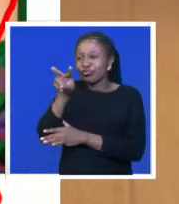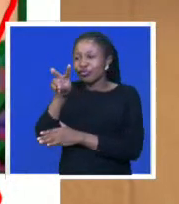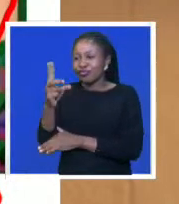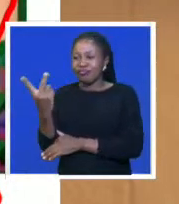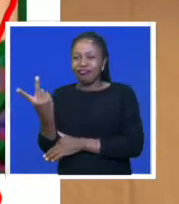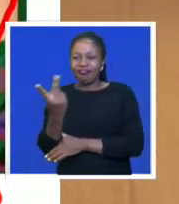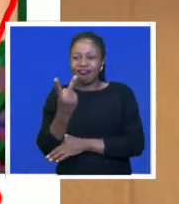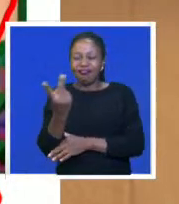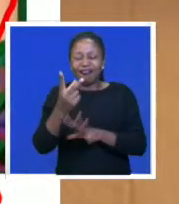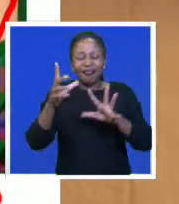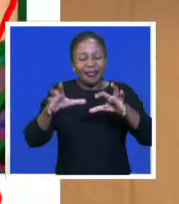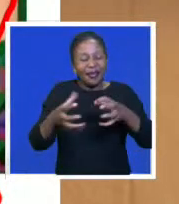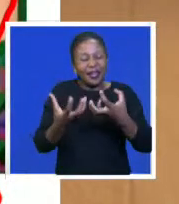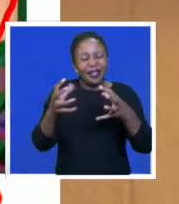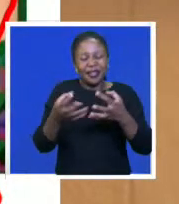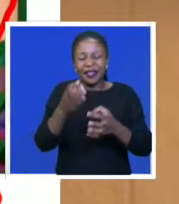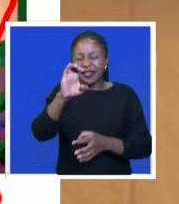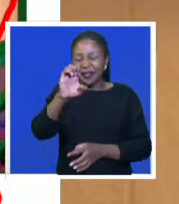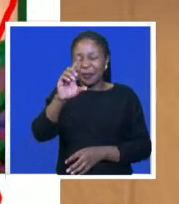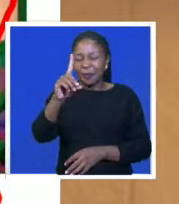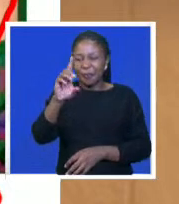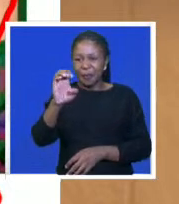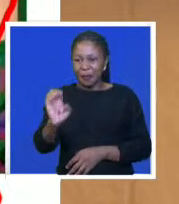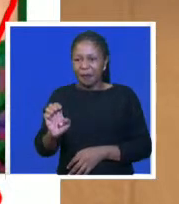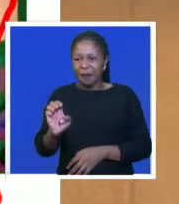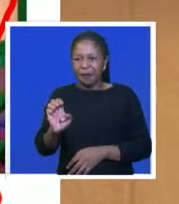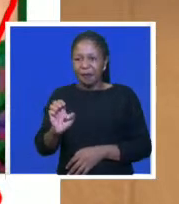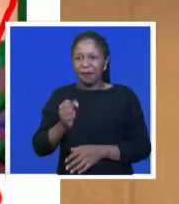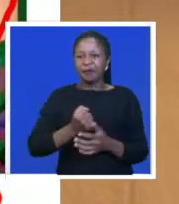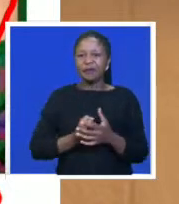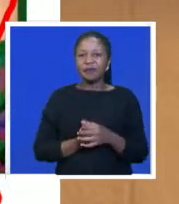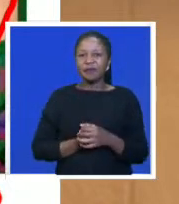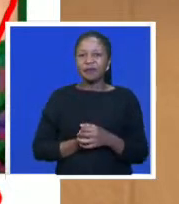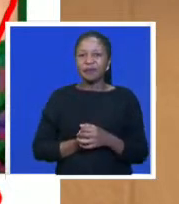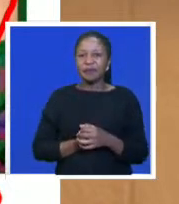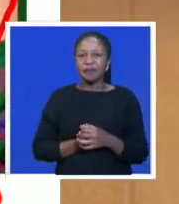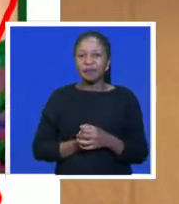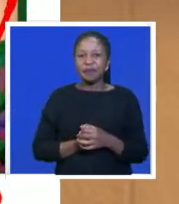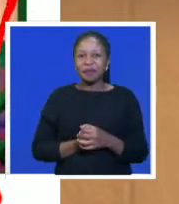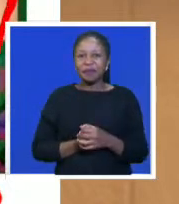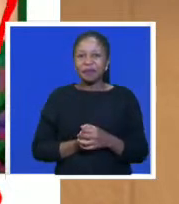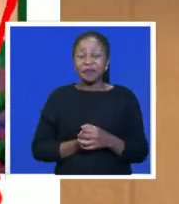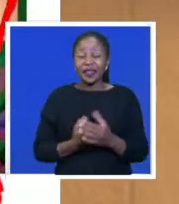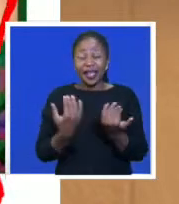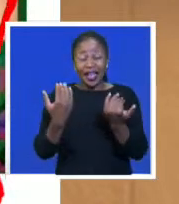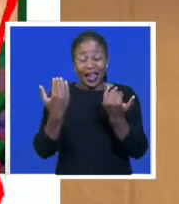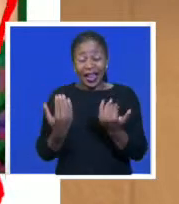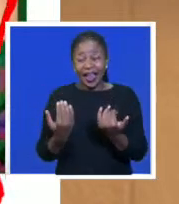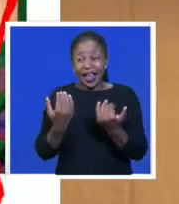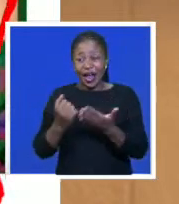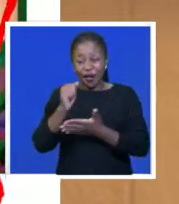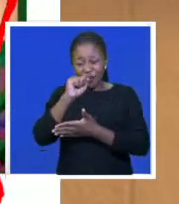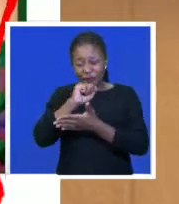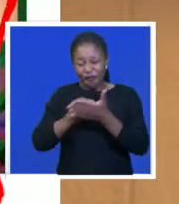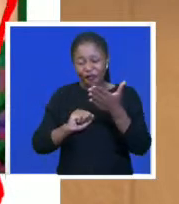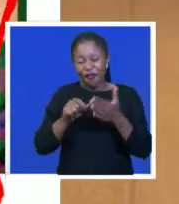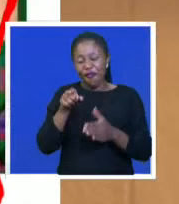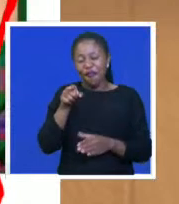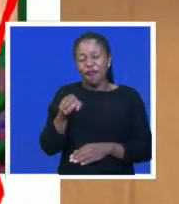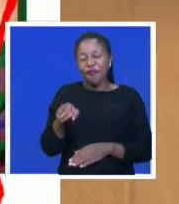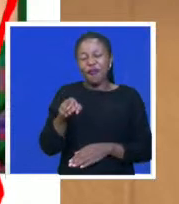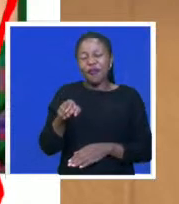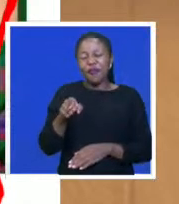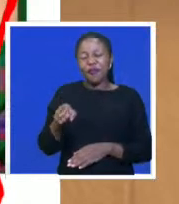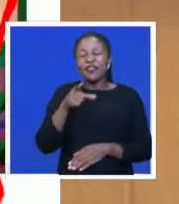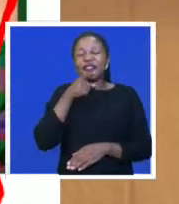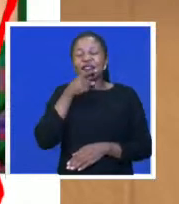Eden. So from the story, Adam can now be said to represent the father